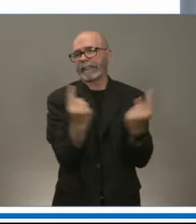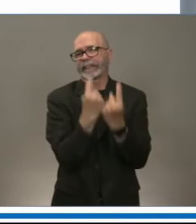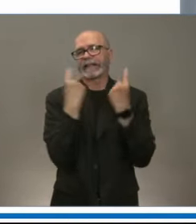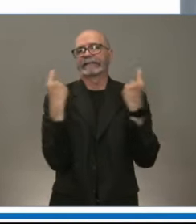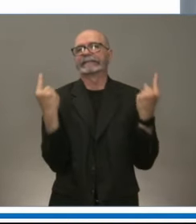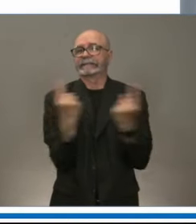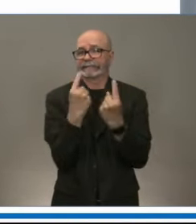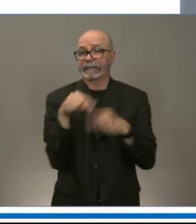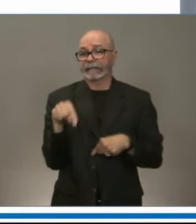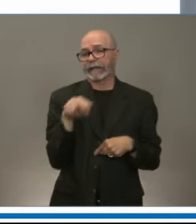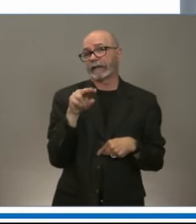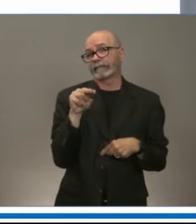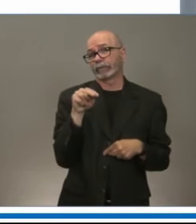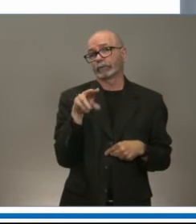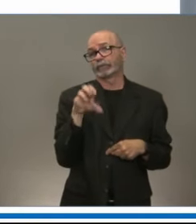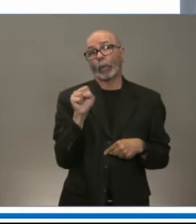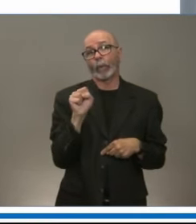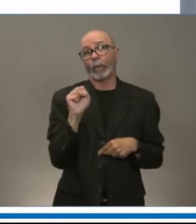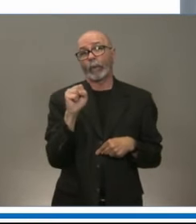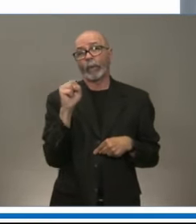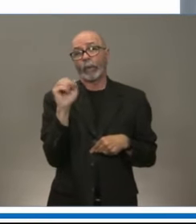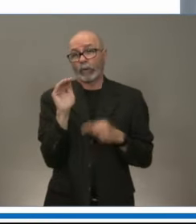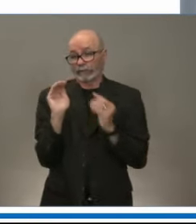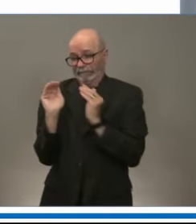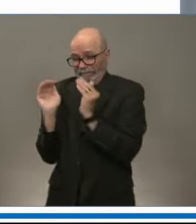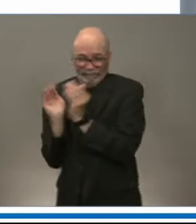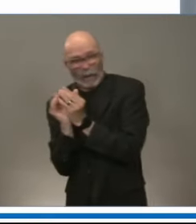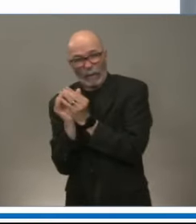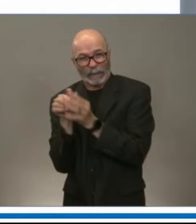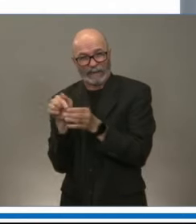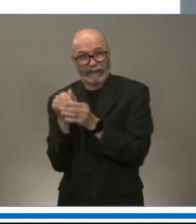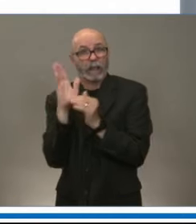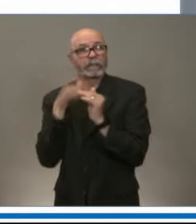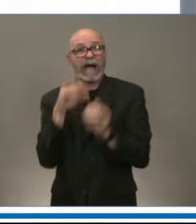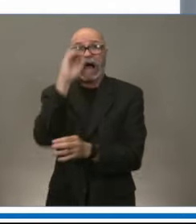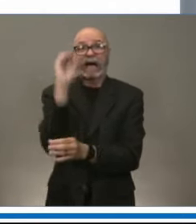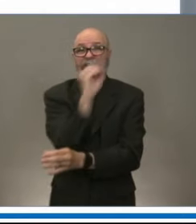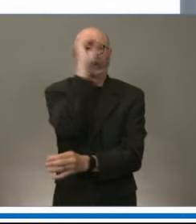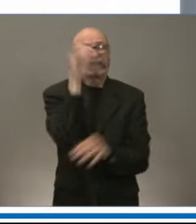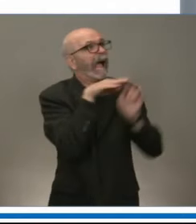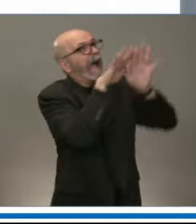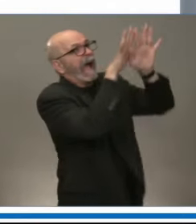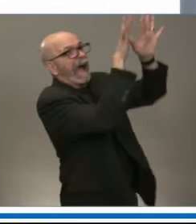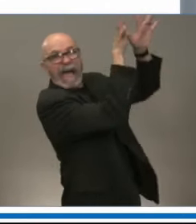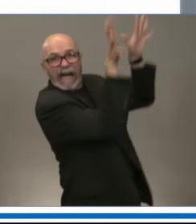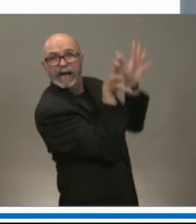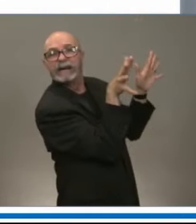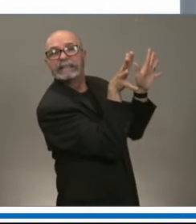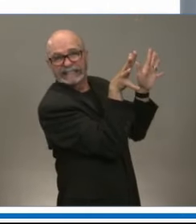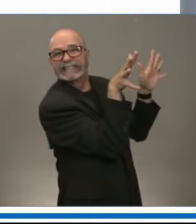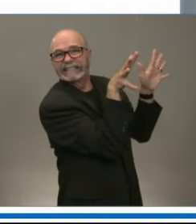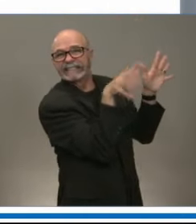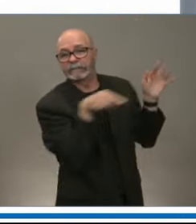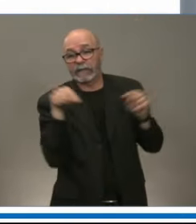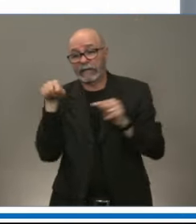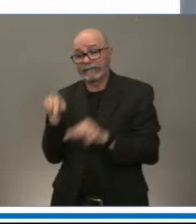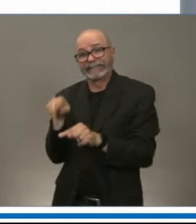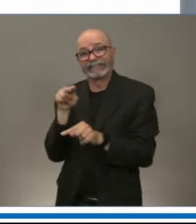the virus does kill, as Dr. Strang just said. And one death in Nova Scotia is one too